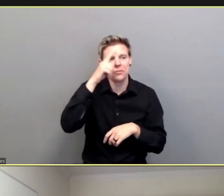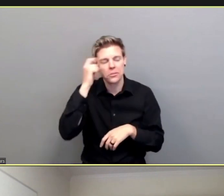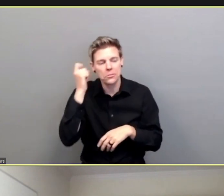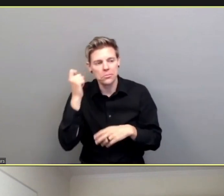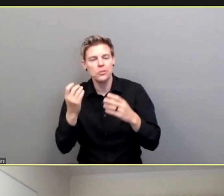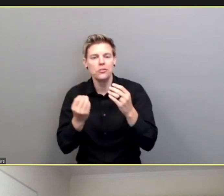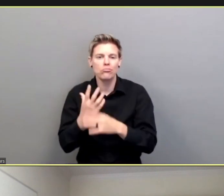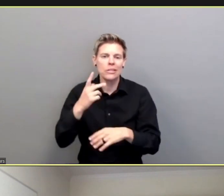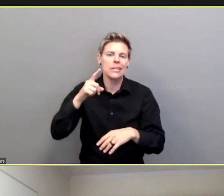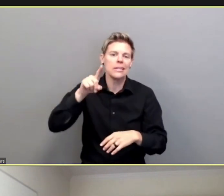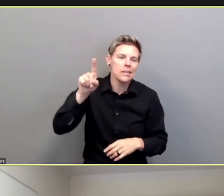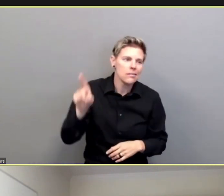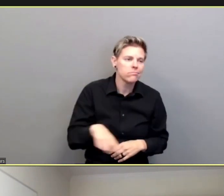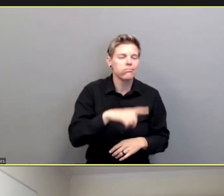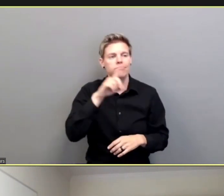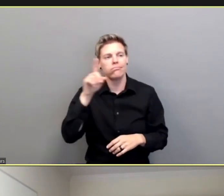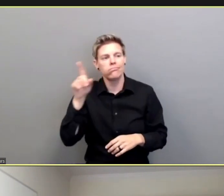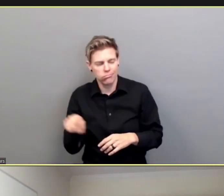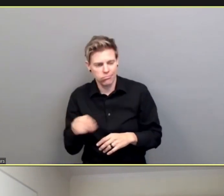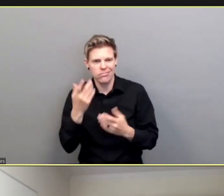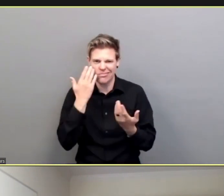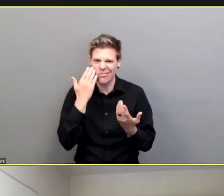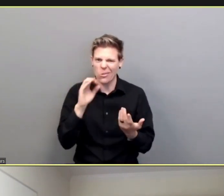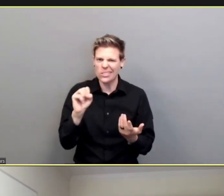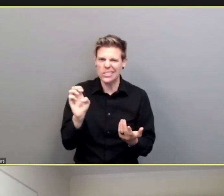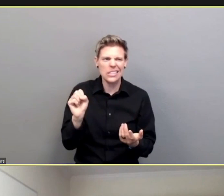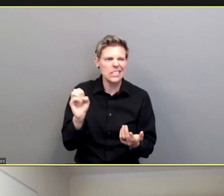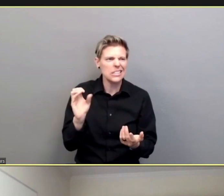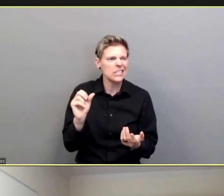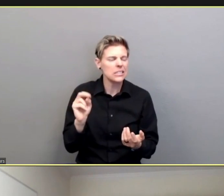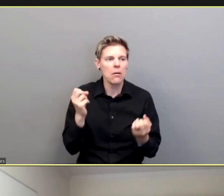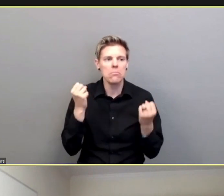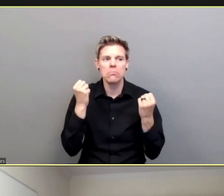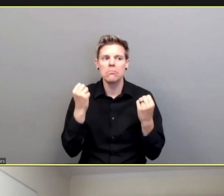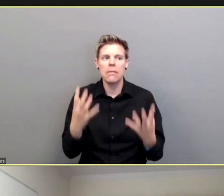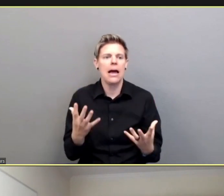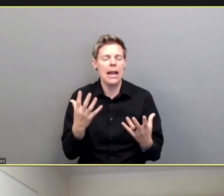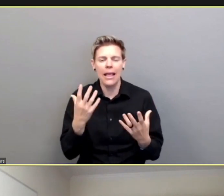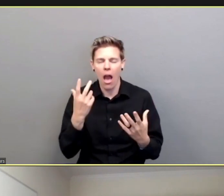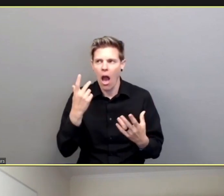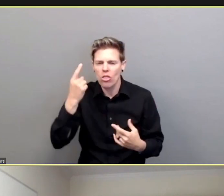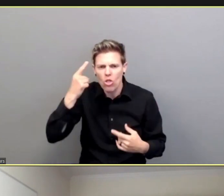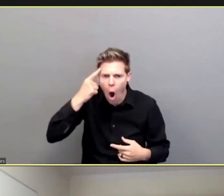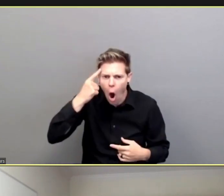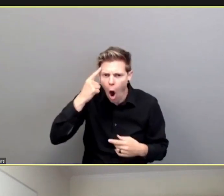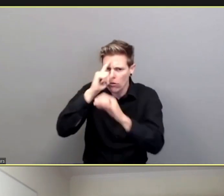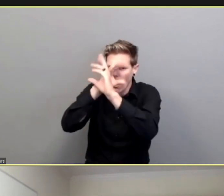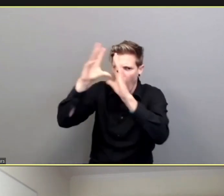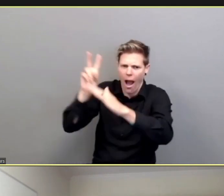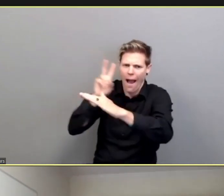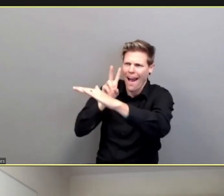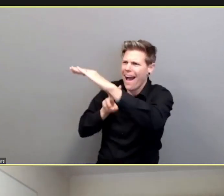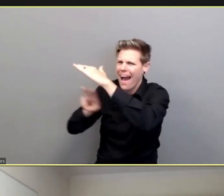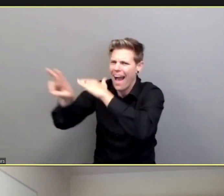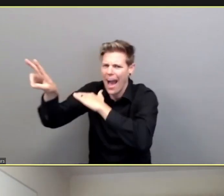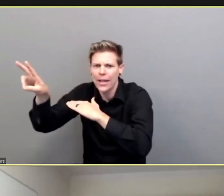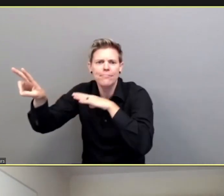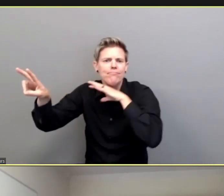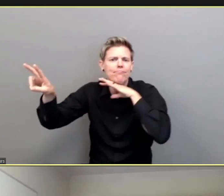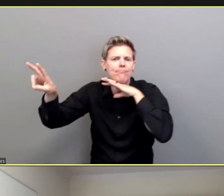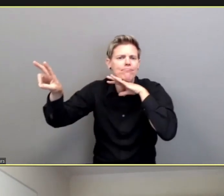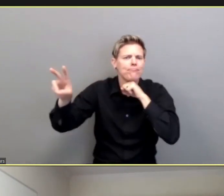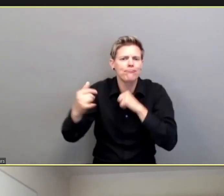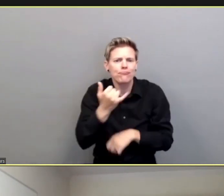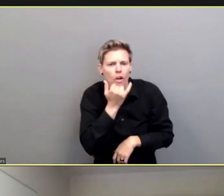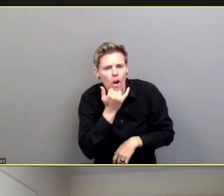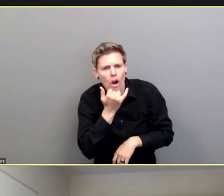been innumerable inaccurate predictions about. Like, I think we all sort of know that, oh, this virus is going to be really awful in the